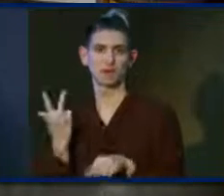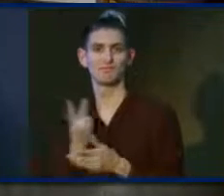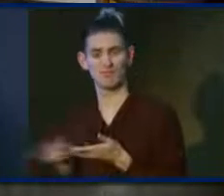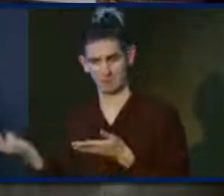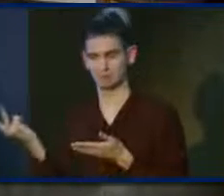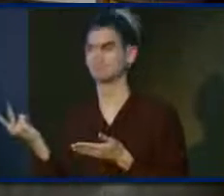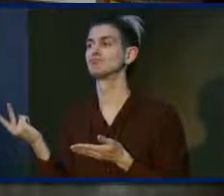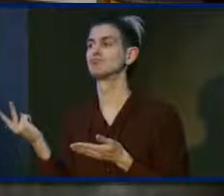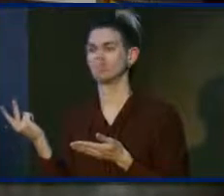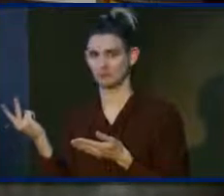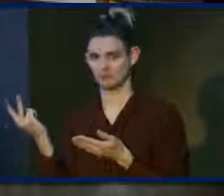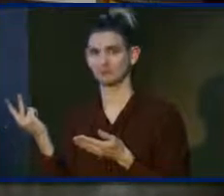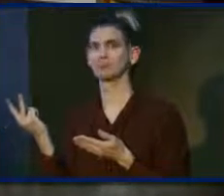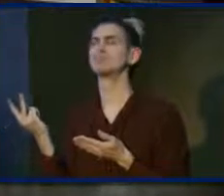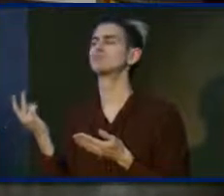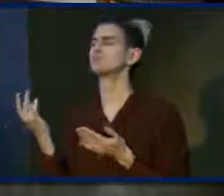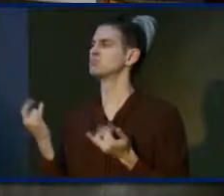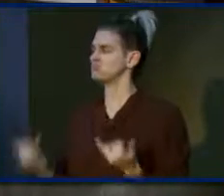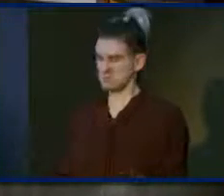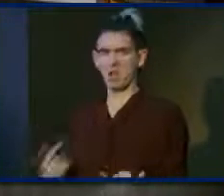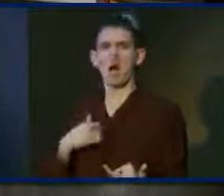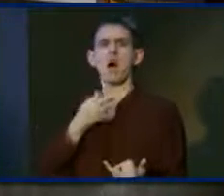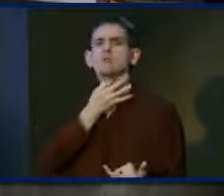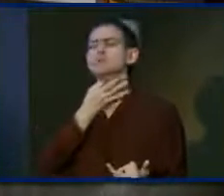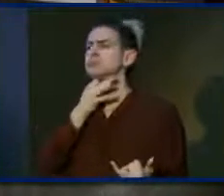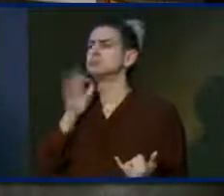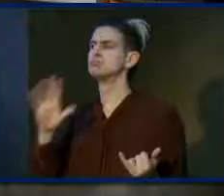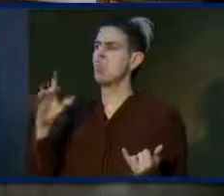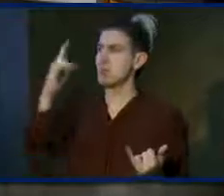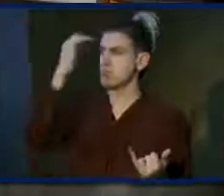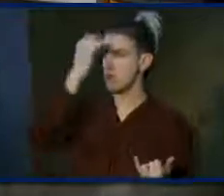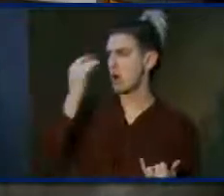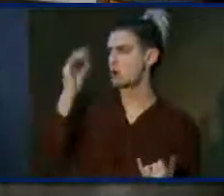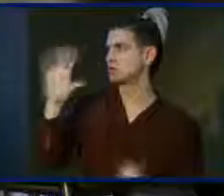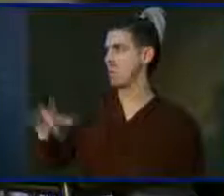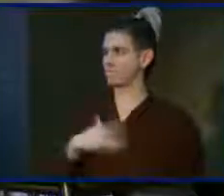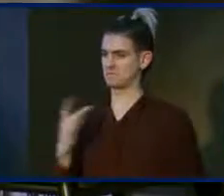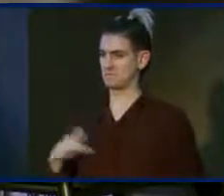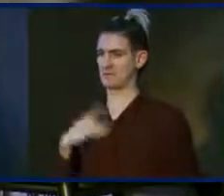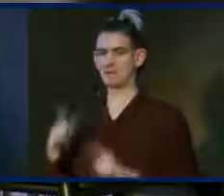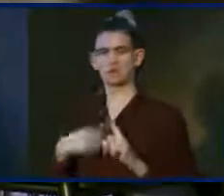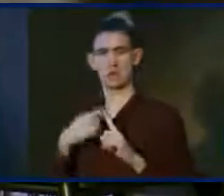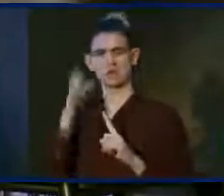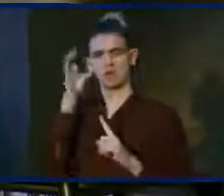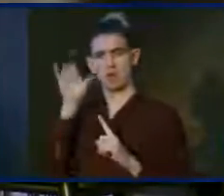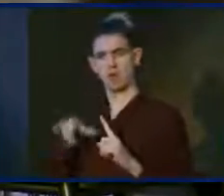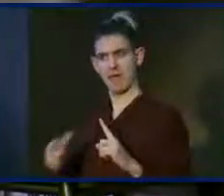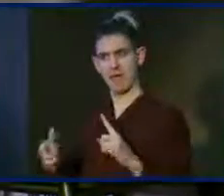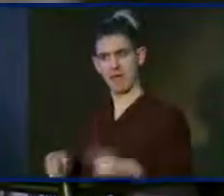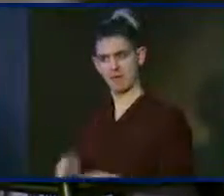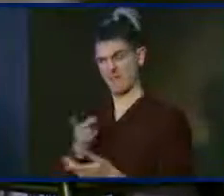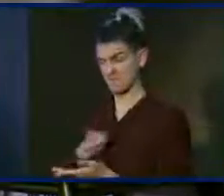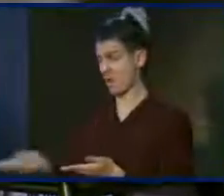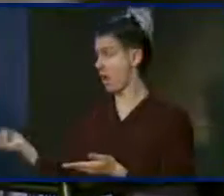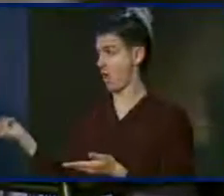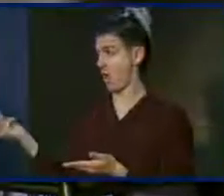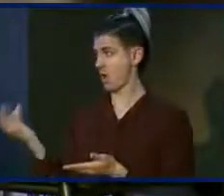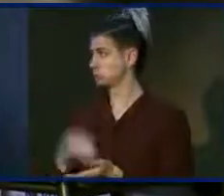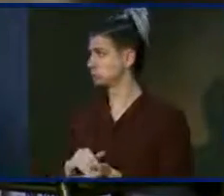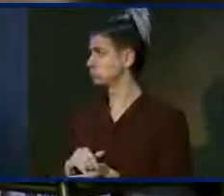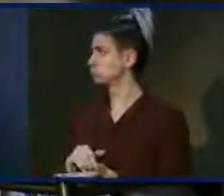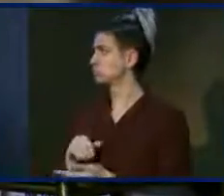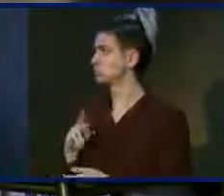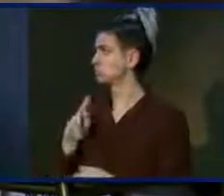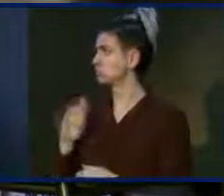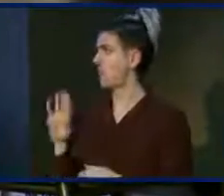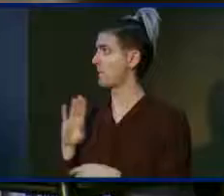real curious what your thoughts and feelings were when you heard that. Rob, you got a quick response? Well, I'll just say